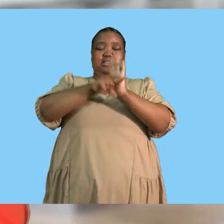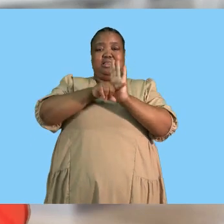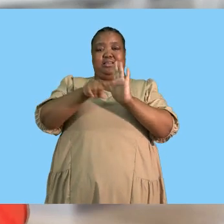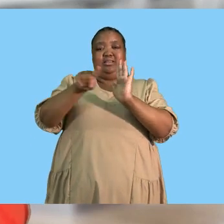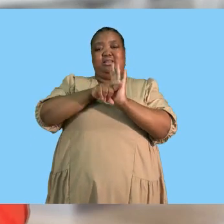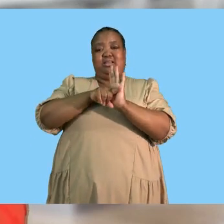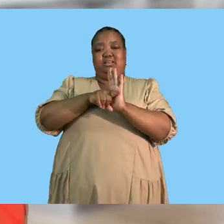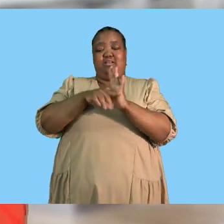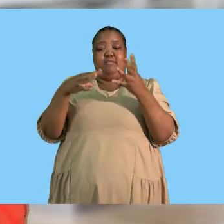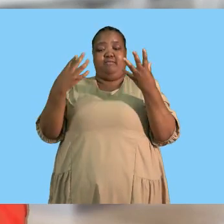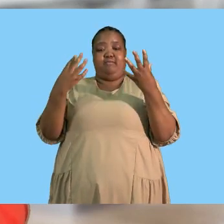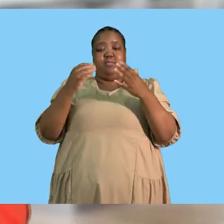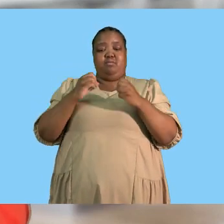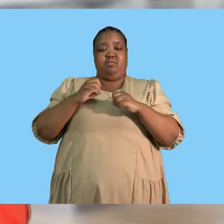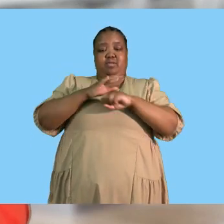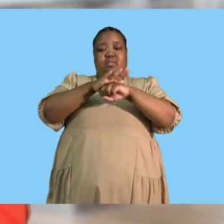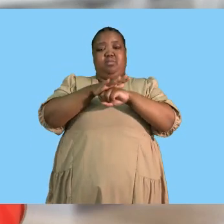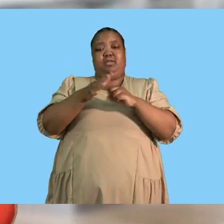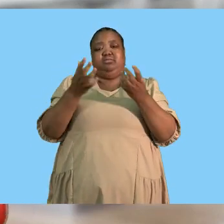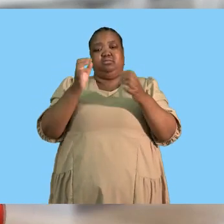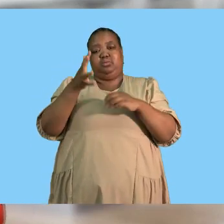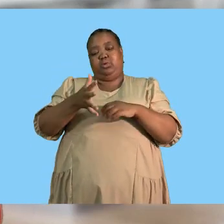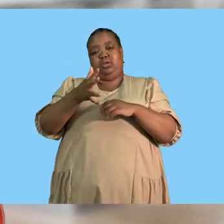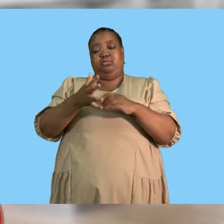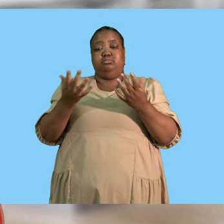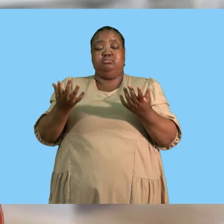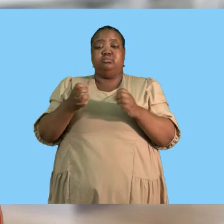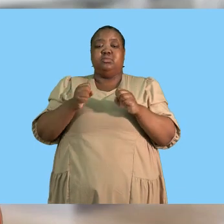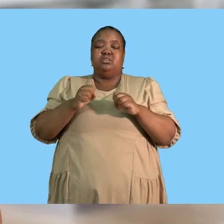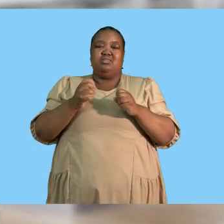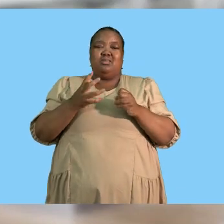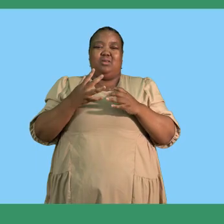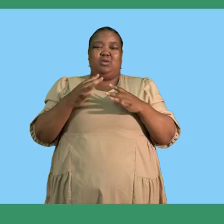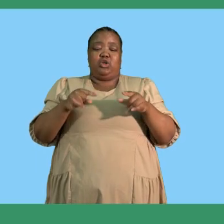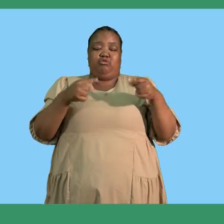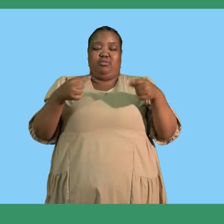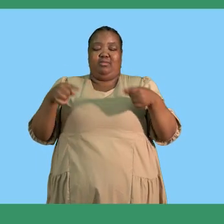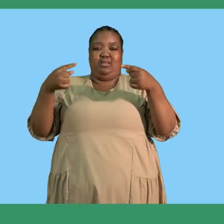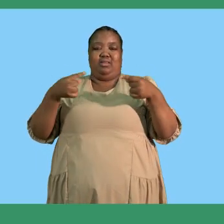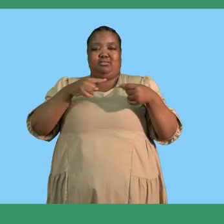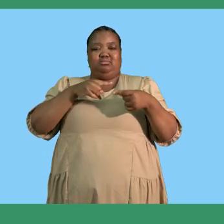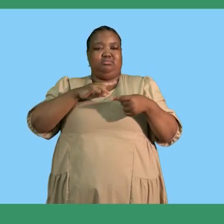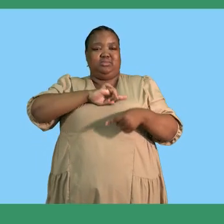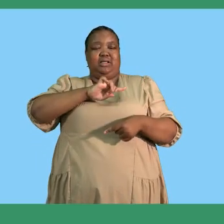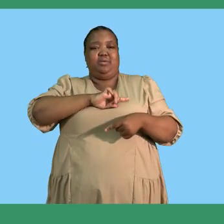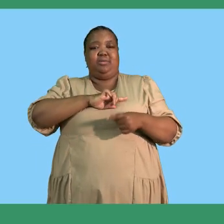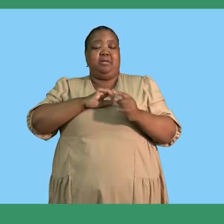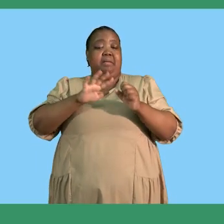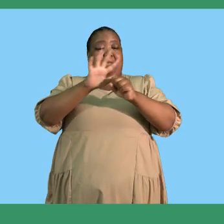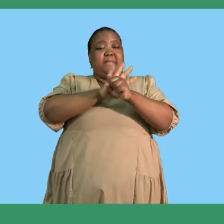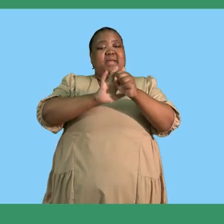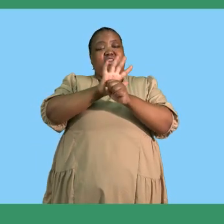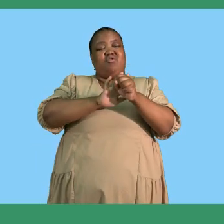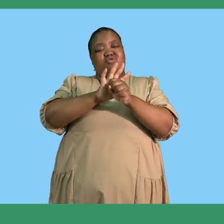a negative impact in the business. Now, what causes conflict? There is a difference